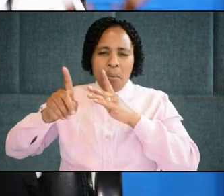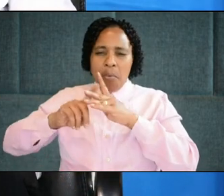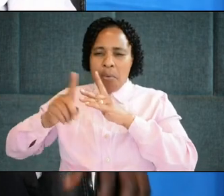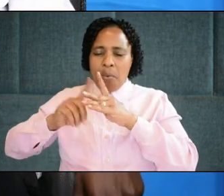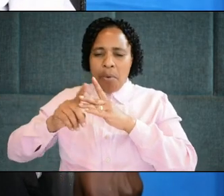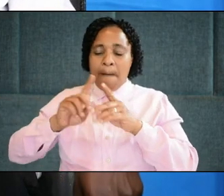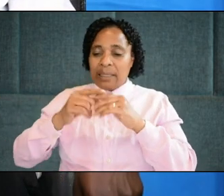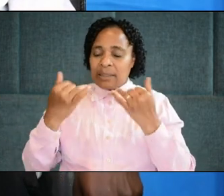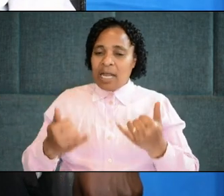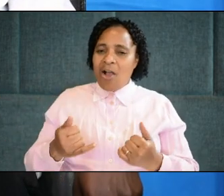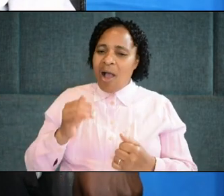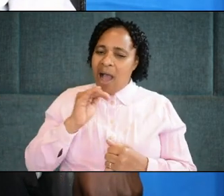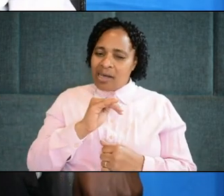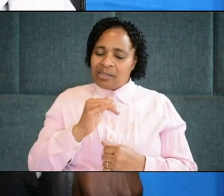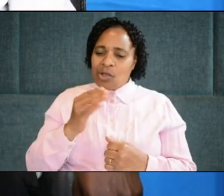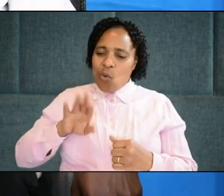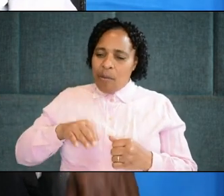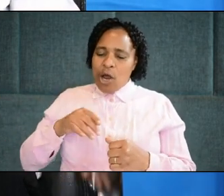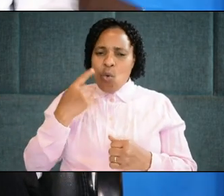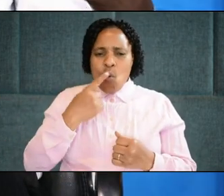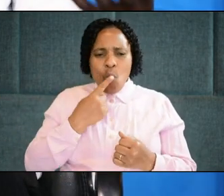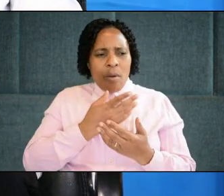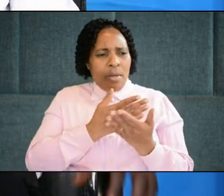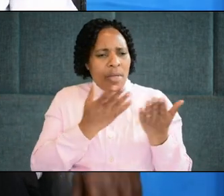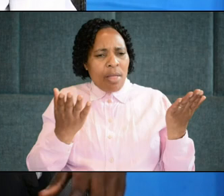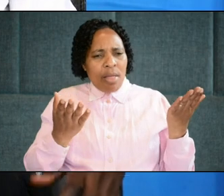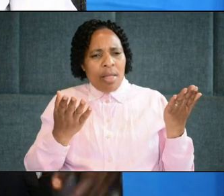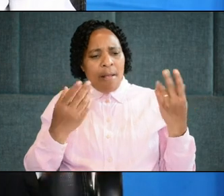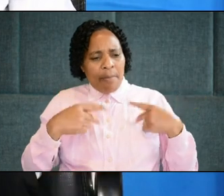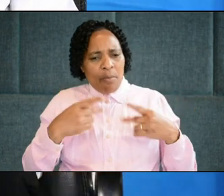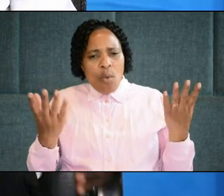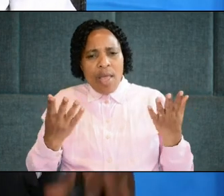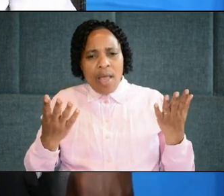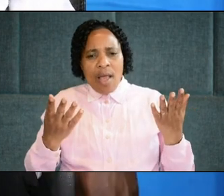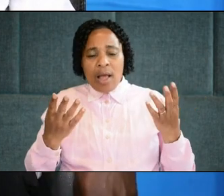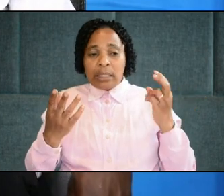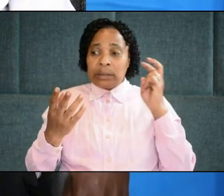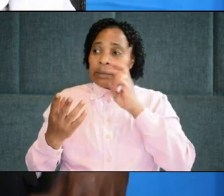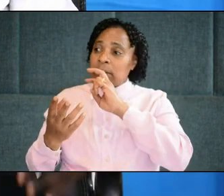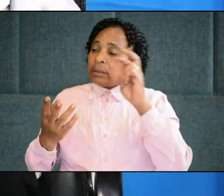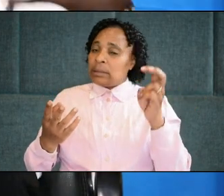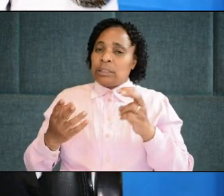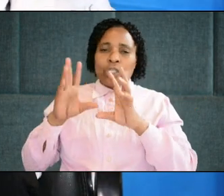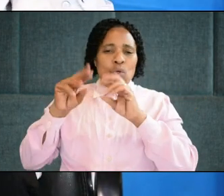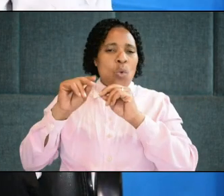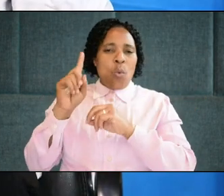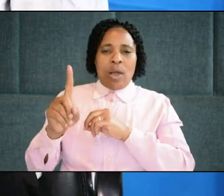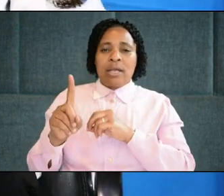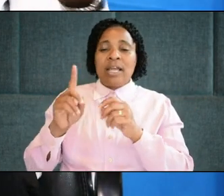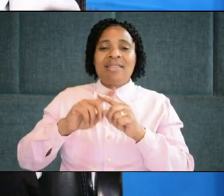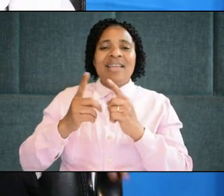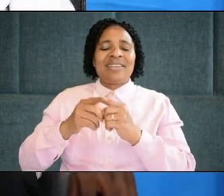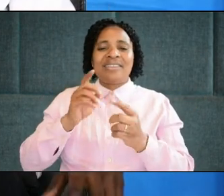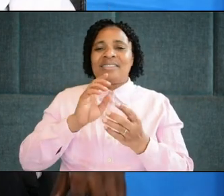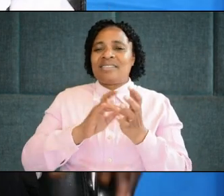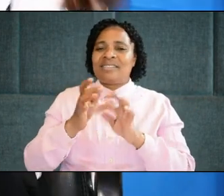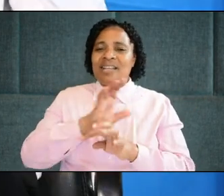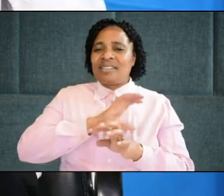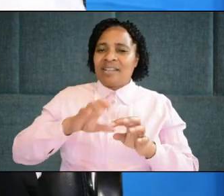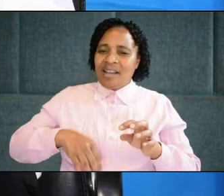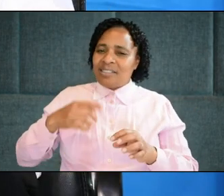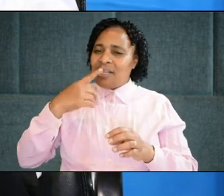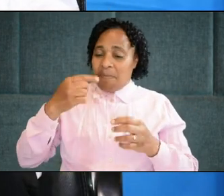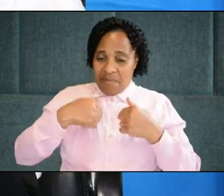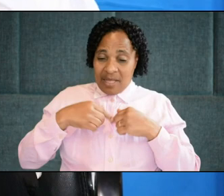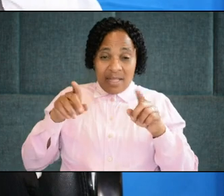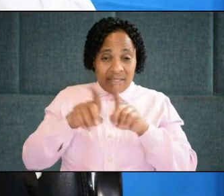where are those people who condemn you? And she looked up and she said, "Lord, there is no one." And Christ says, "Neither do I condemn you." But he